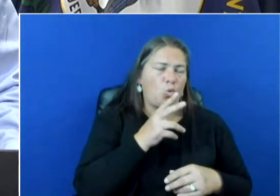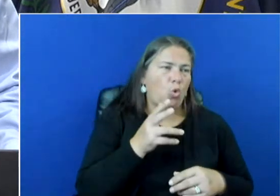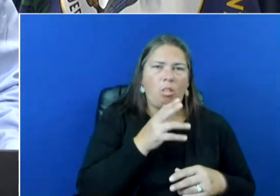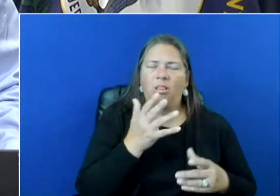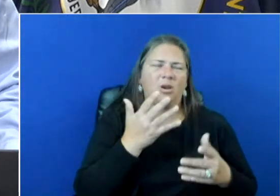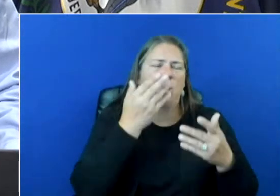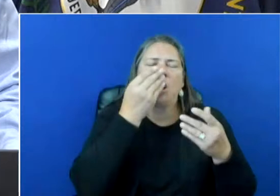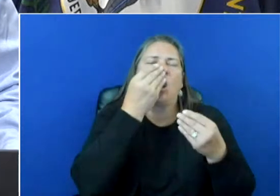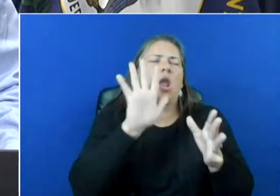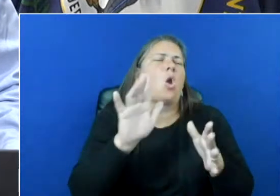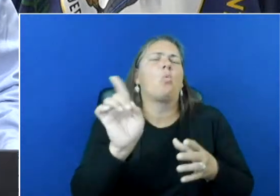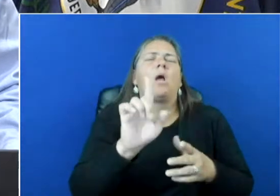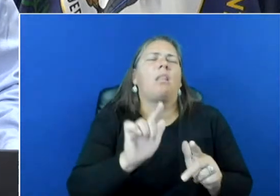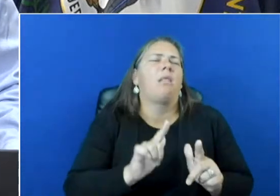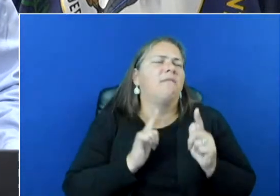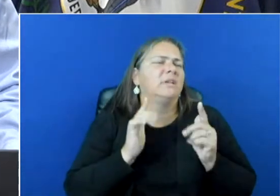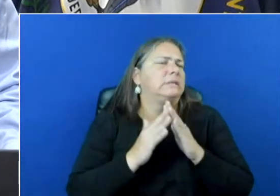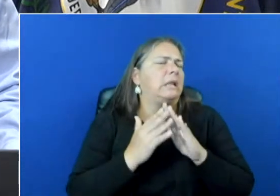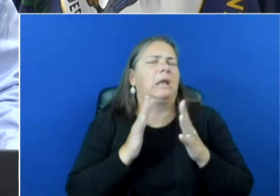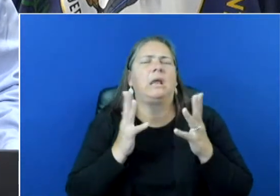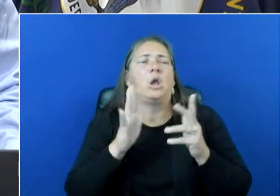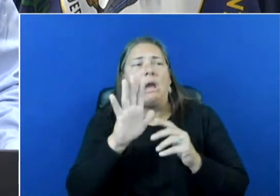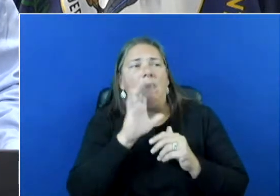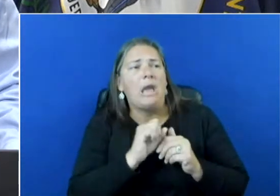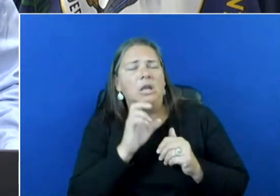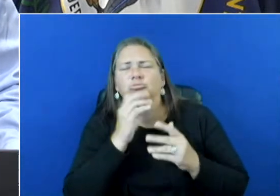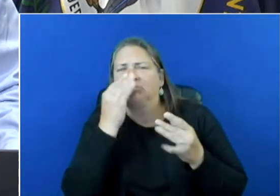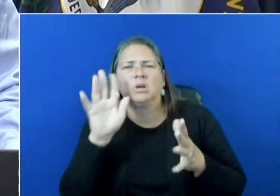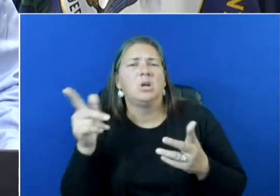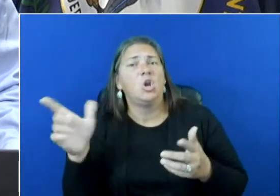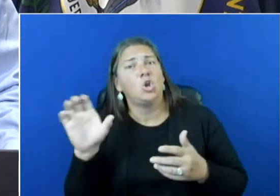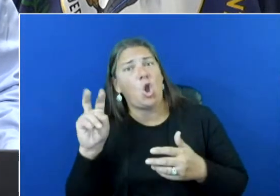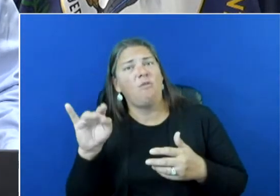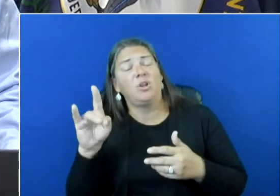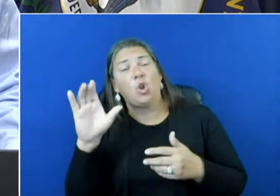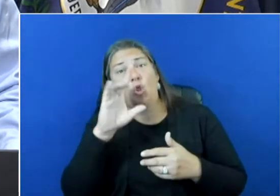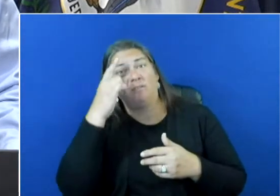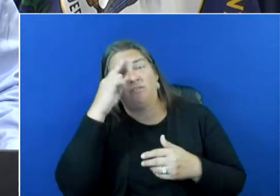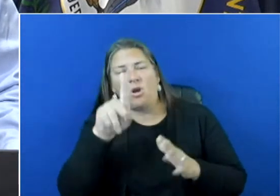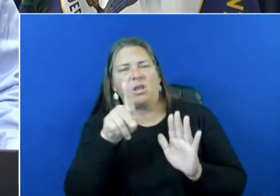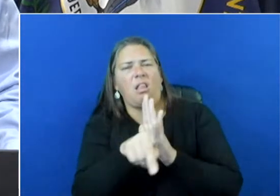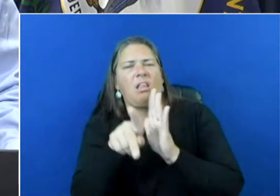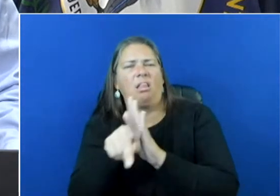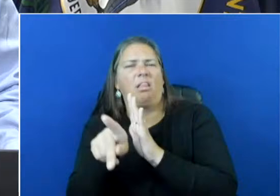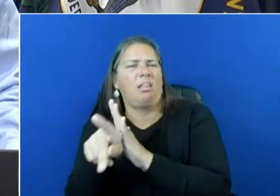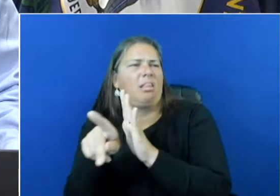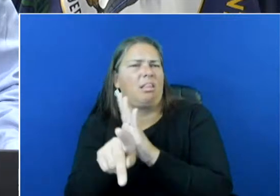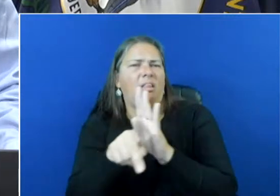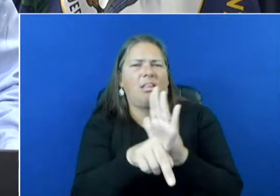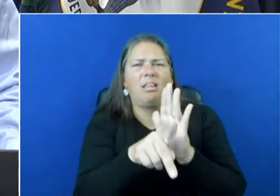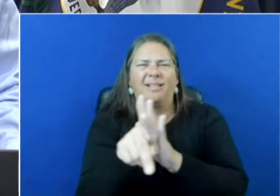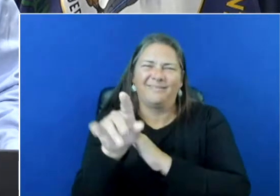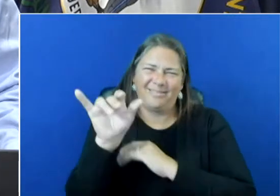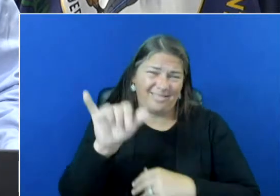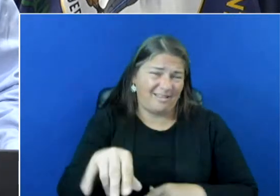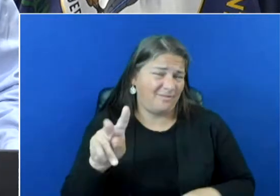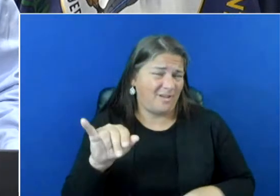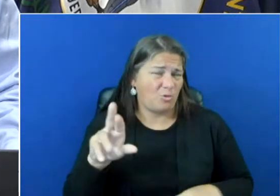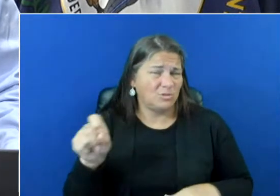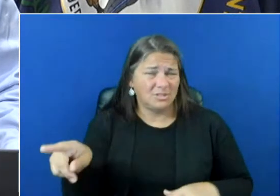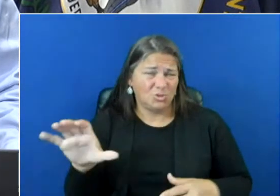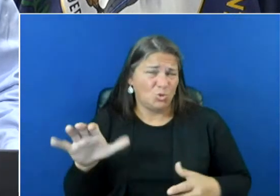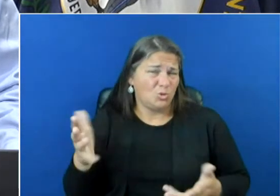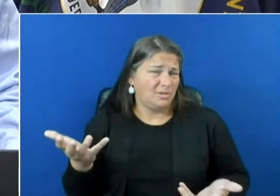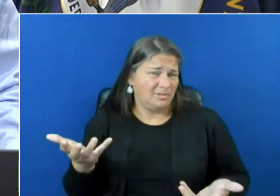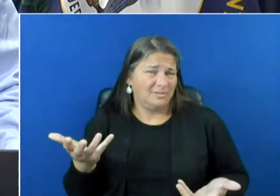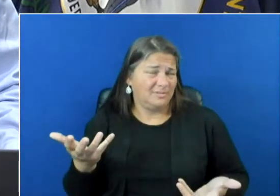your age. It just wants to kill as many of us as possible. That's what the virus wants to do. So how about